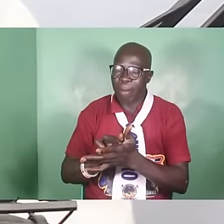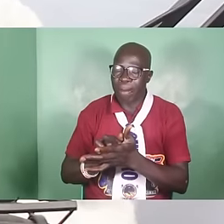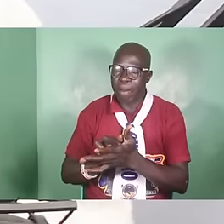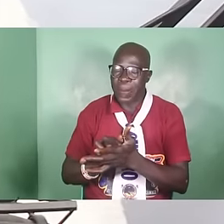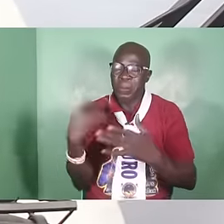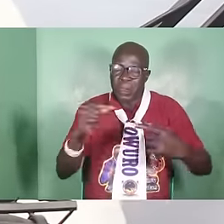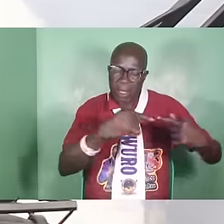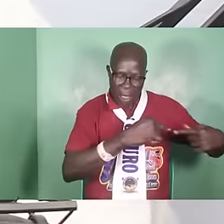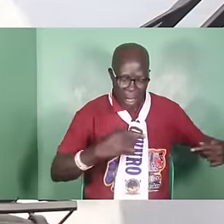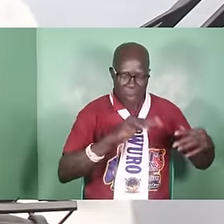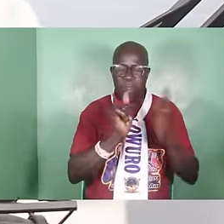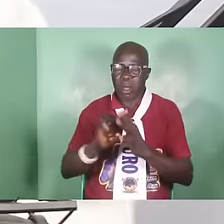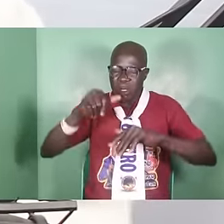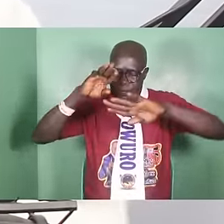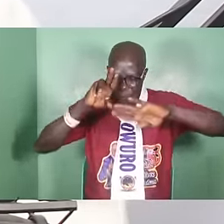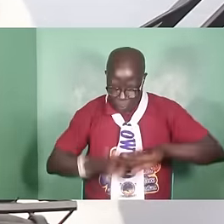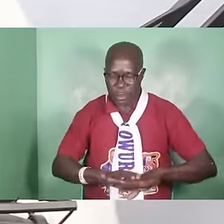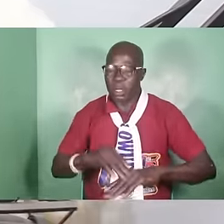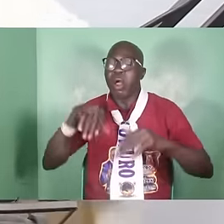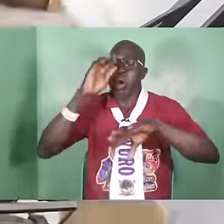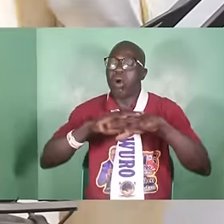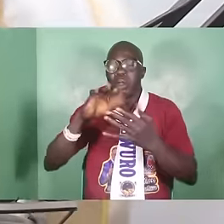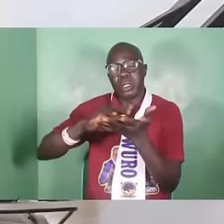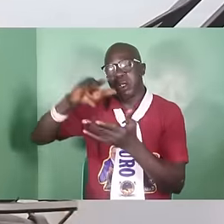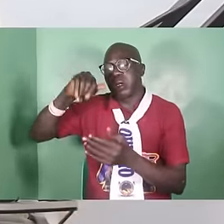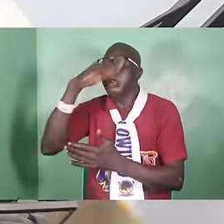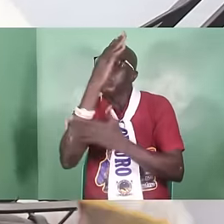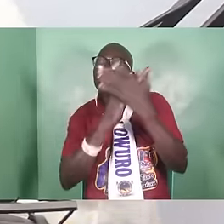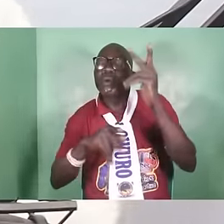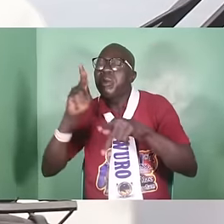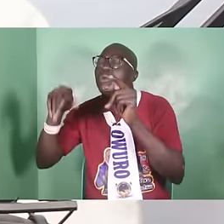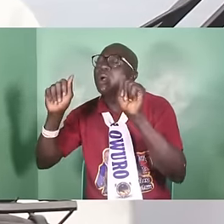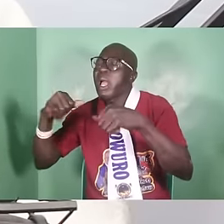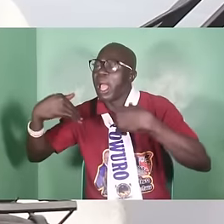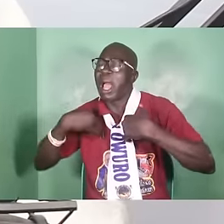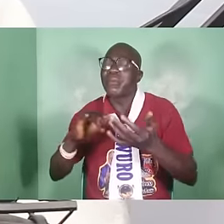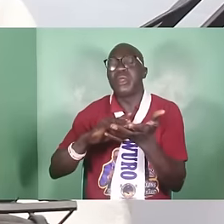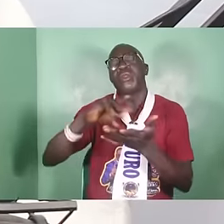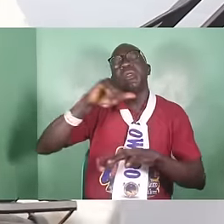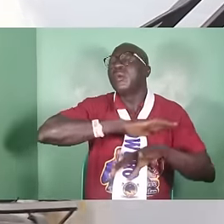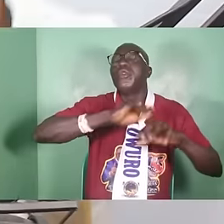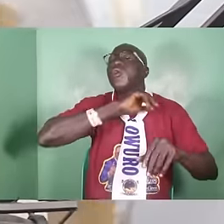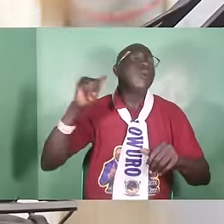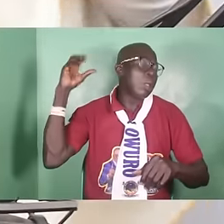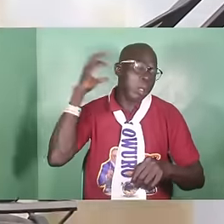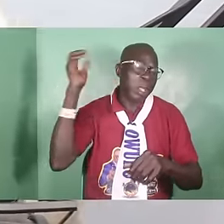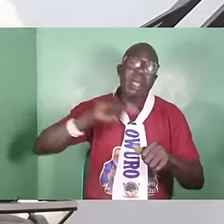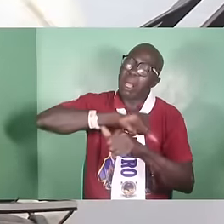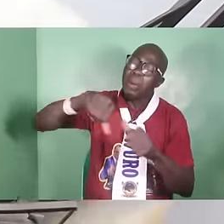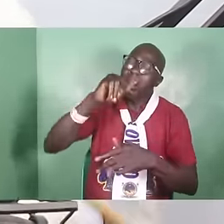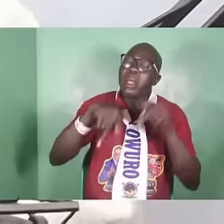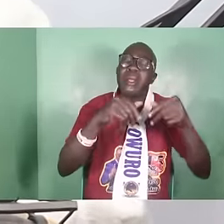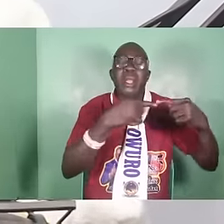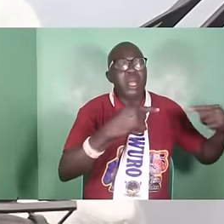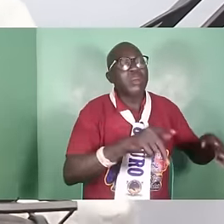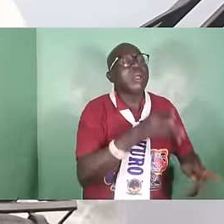I no joke le ogo e mole. Is any that sat on his glory? Eyan le logo kan ma gbo rara. People can be glorious and they will not hear about. Aye am a pa ogo lenu mo.